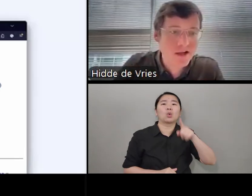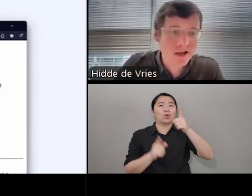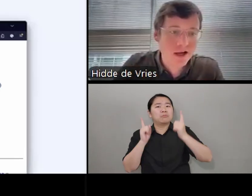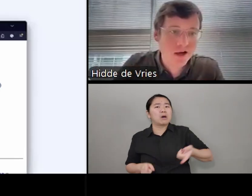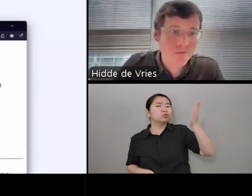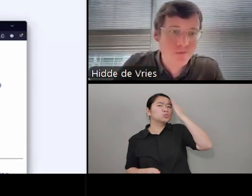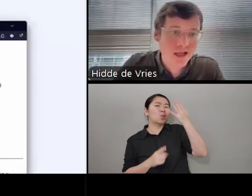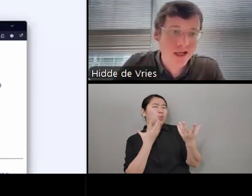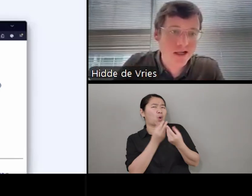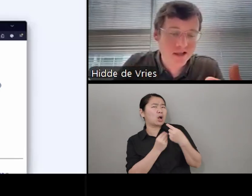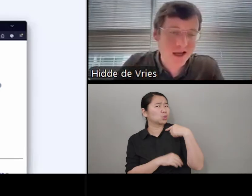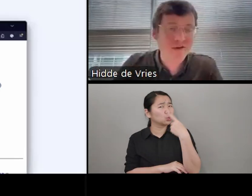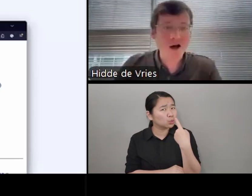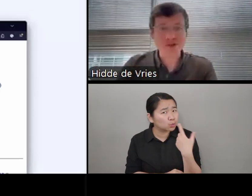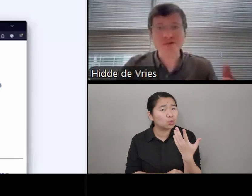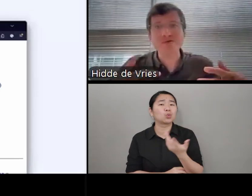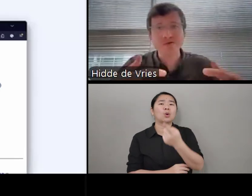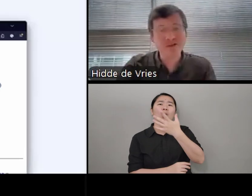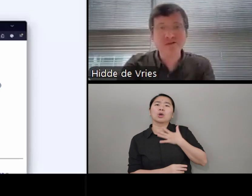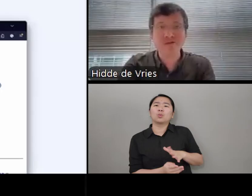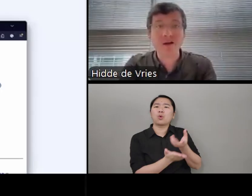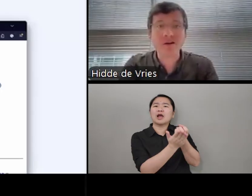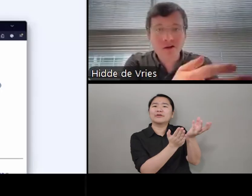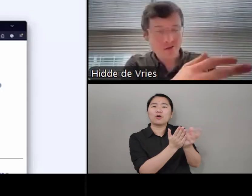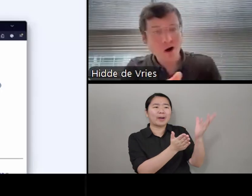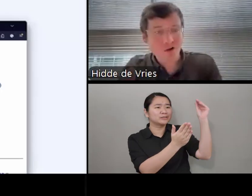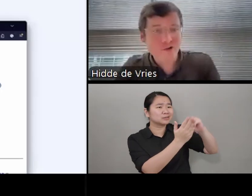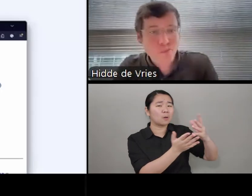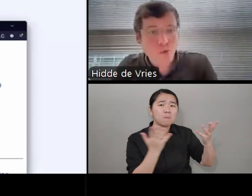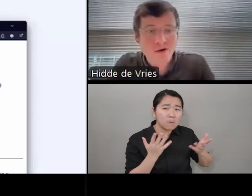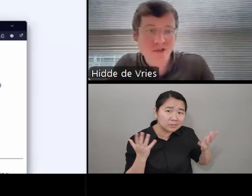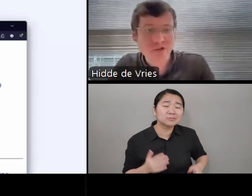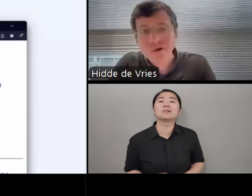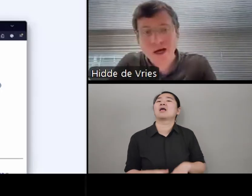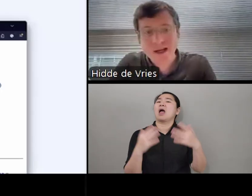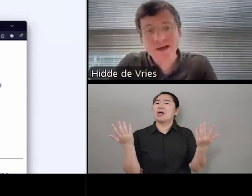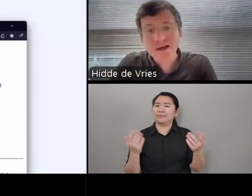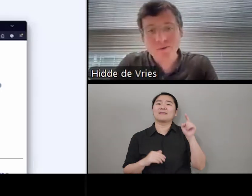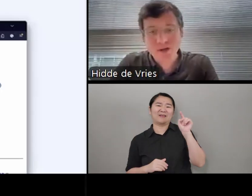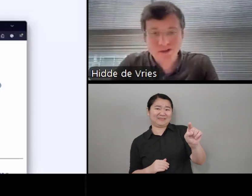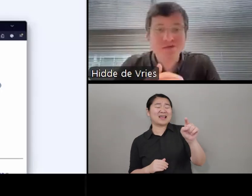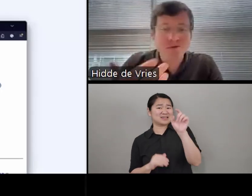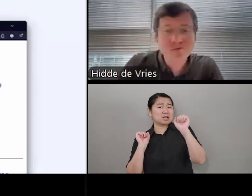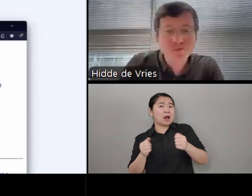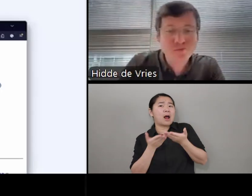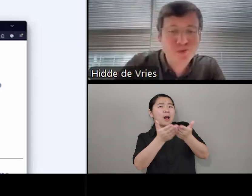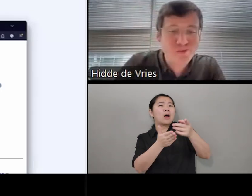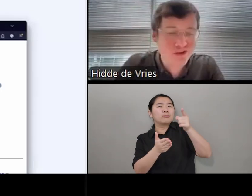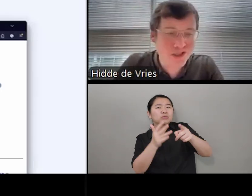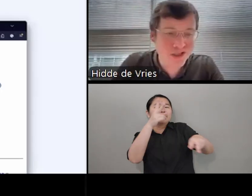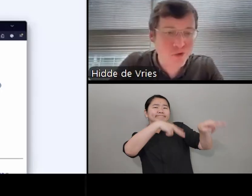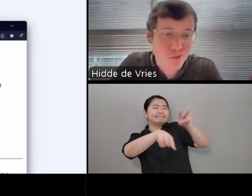in. And then it kind of helps you define what a report should look like, because you will